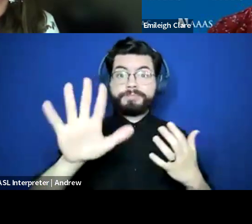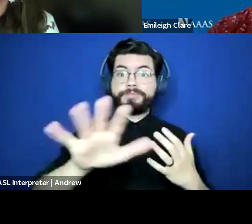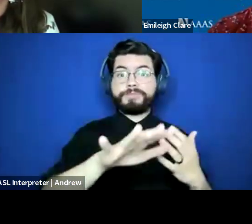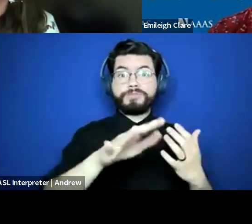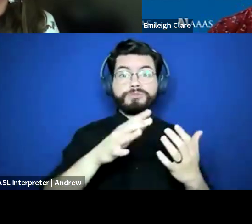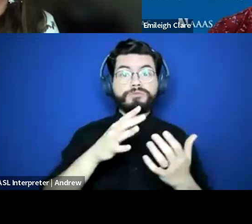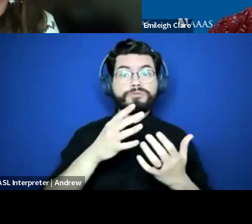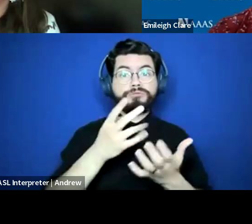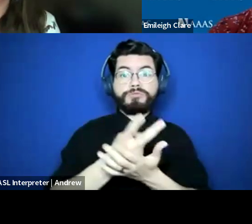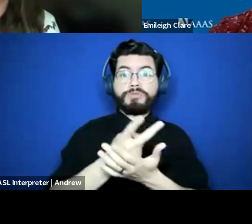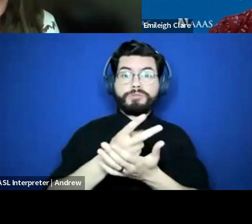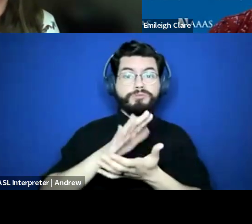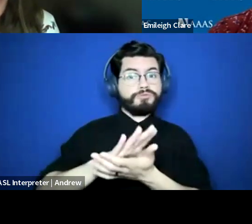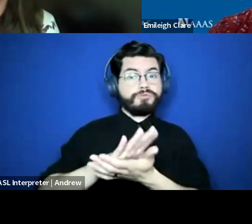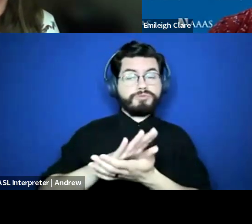for scholarships, for